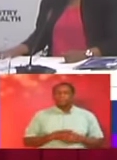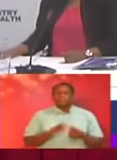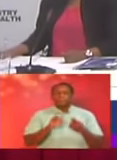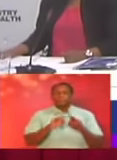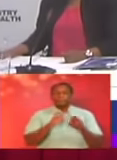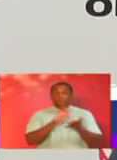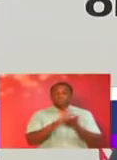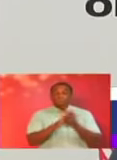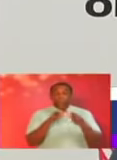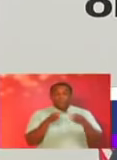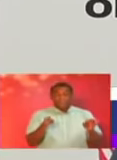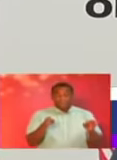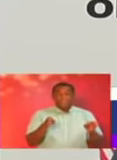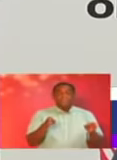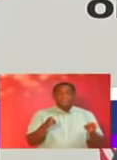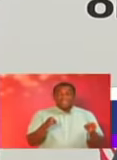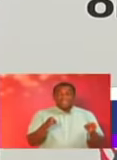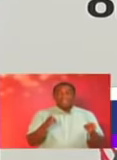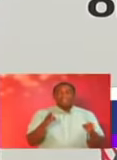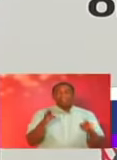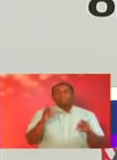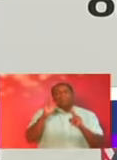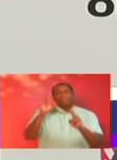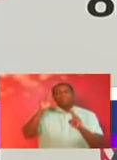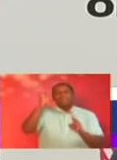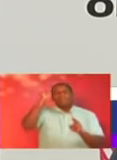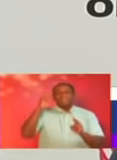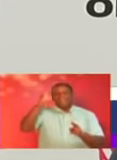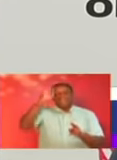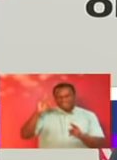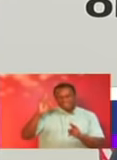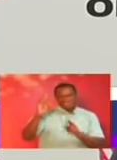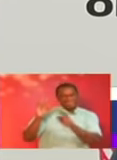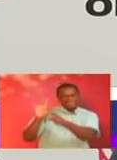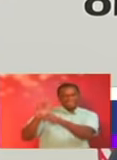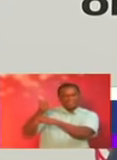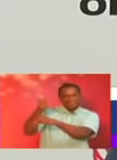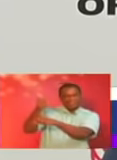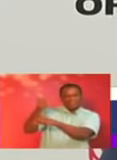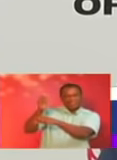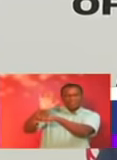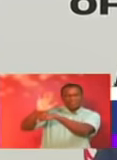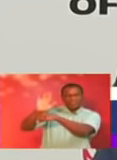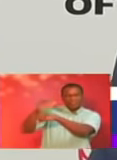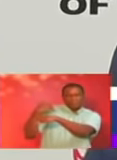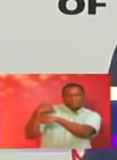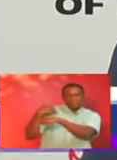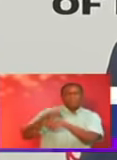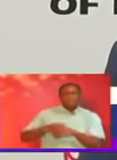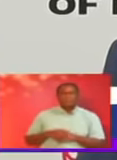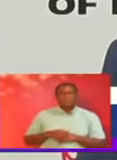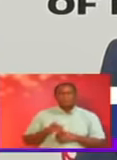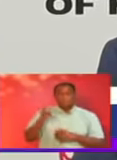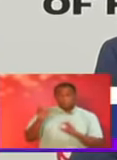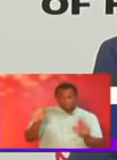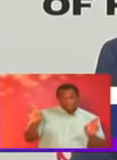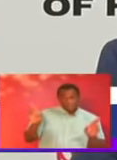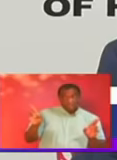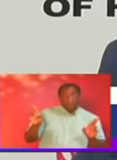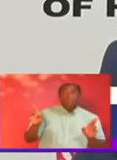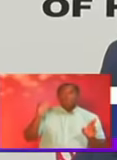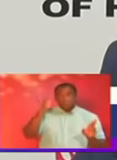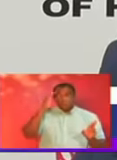within the domain of the Honorable Minister of Education. I'm sure when she has that information and when we have those vaccines for